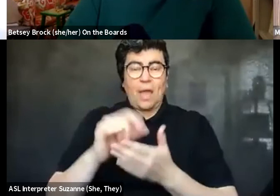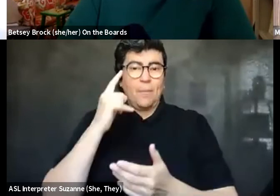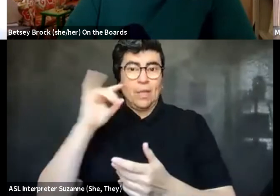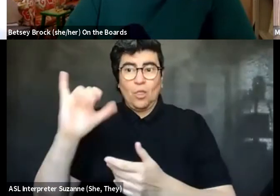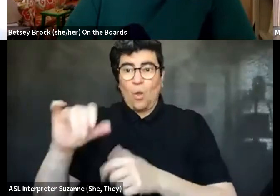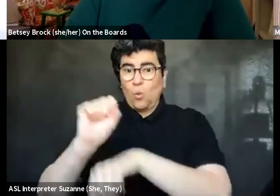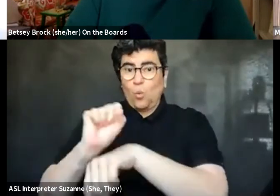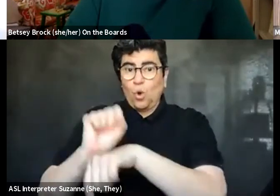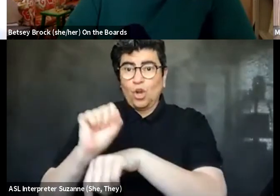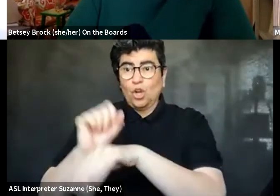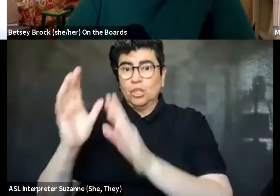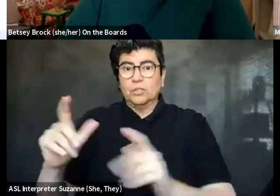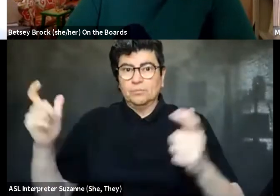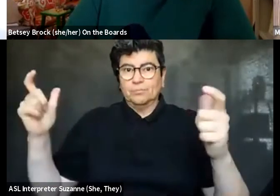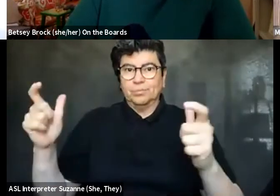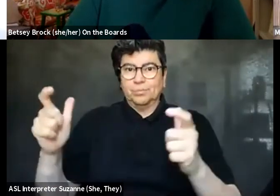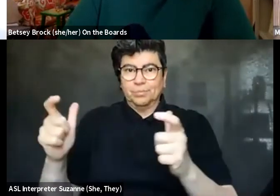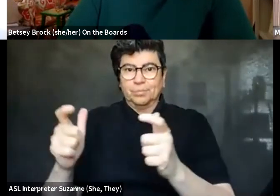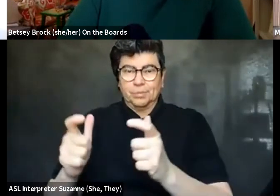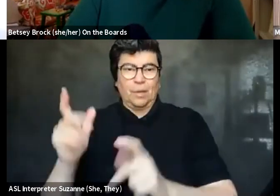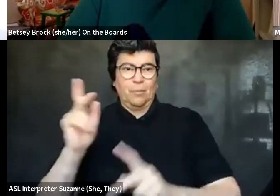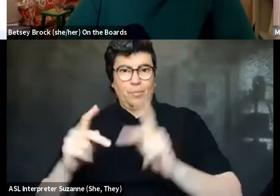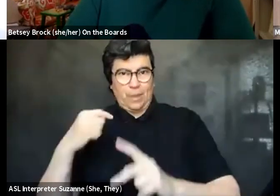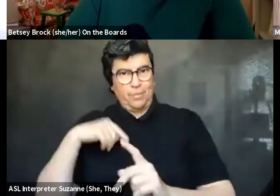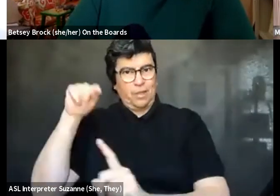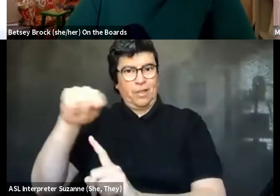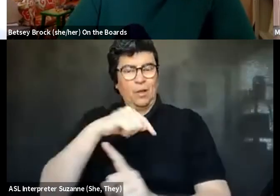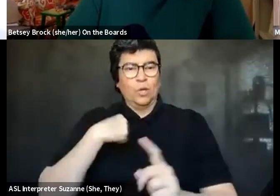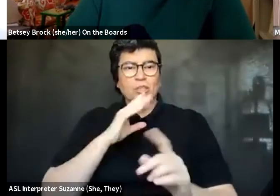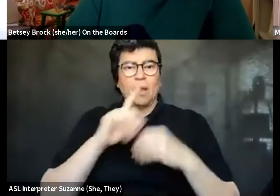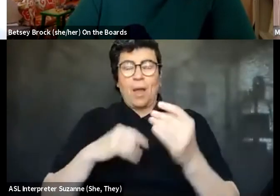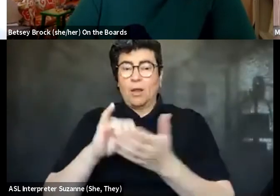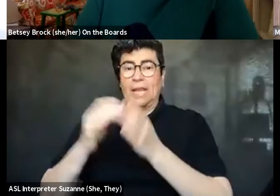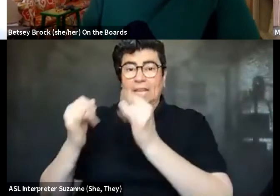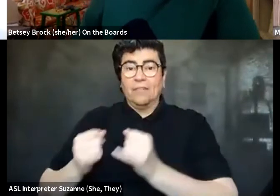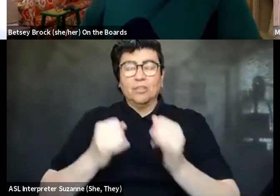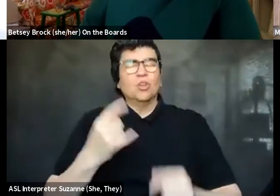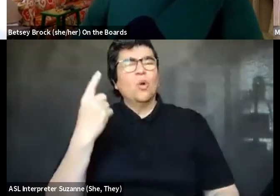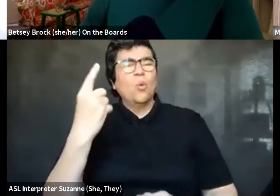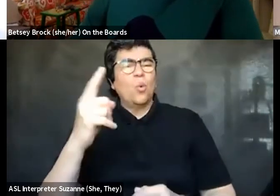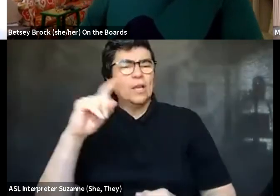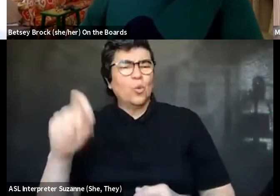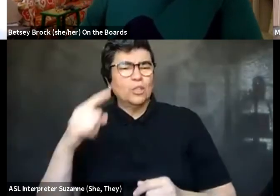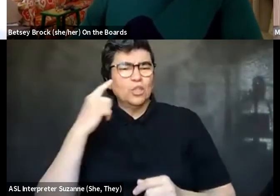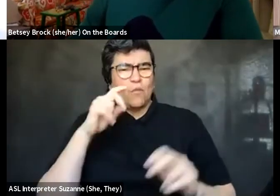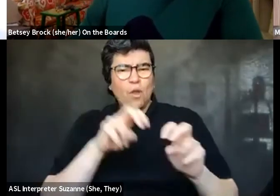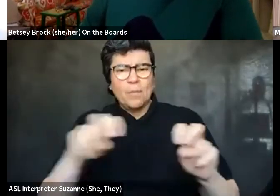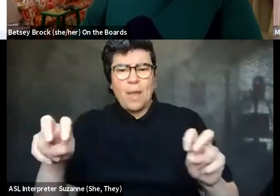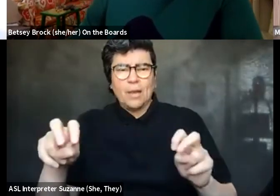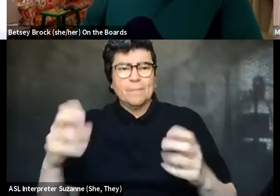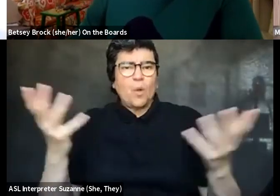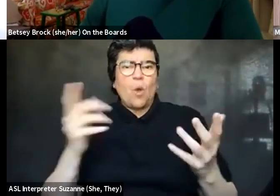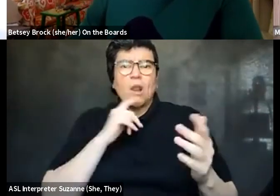those are people that we are talking about. Those are individuals. And I know one of the questions for the panel is, what are the